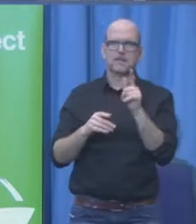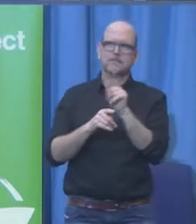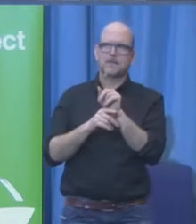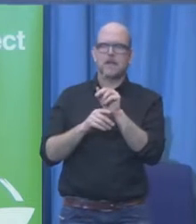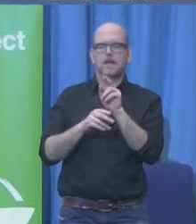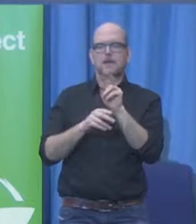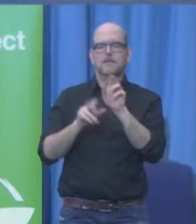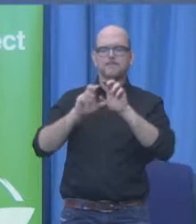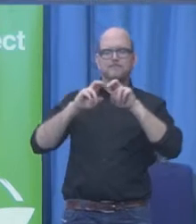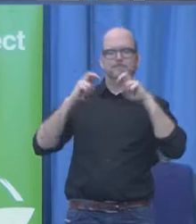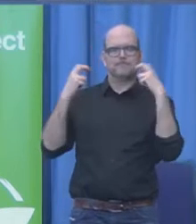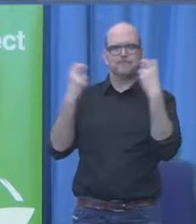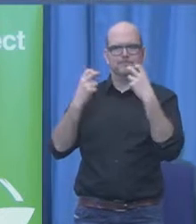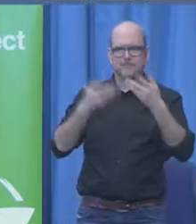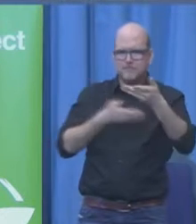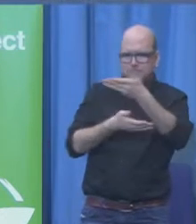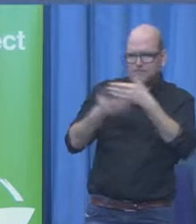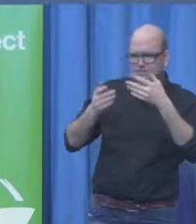committee which